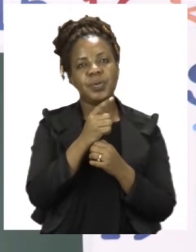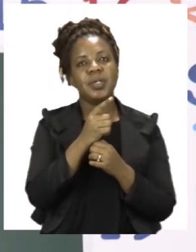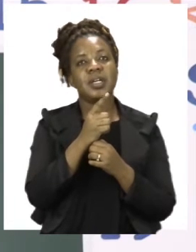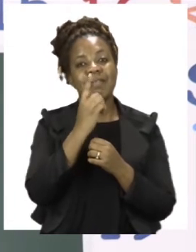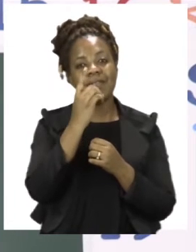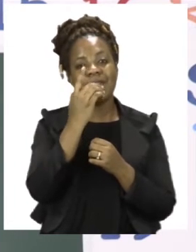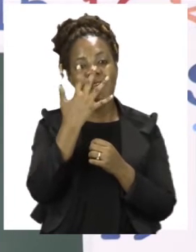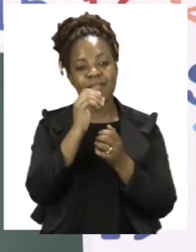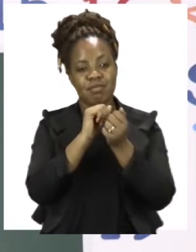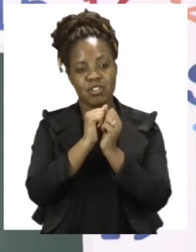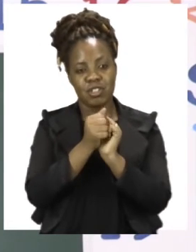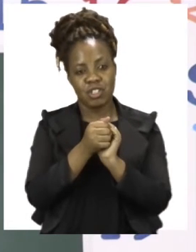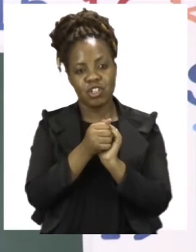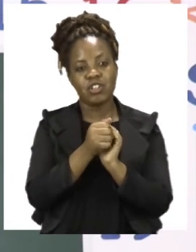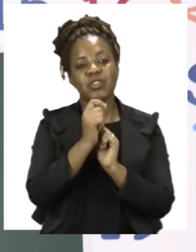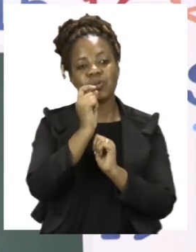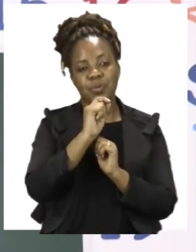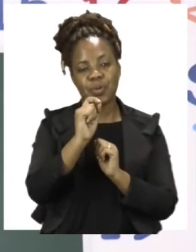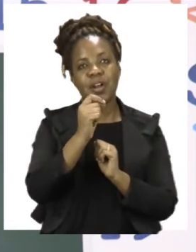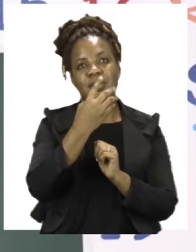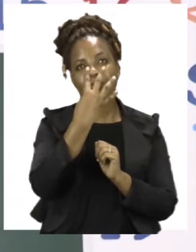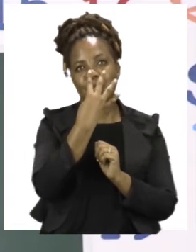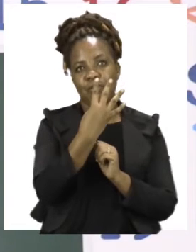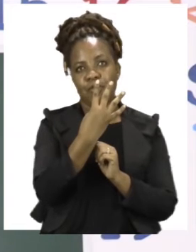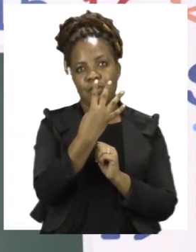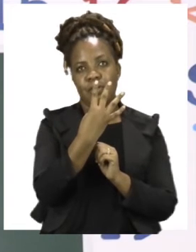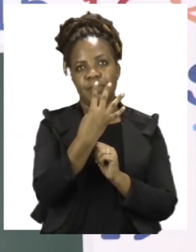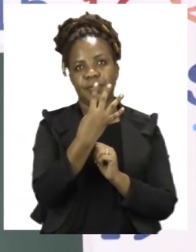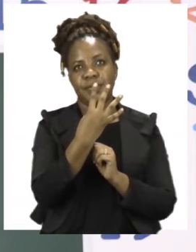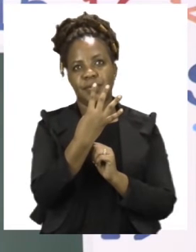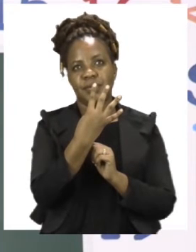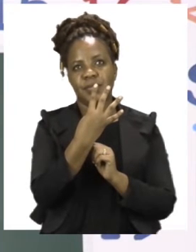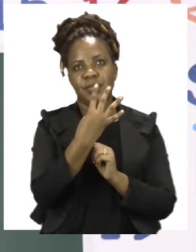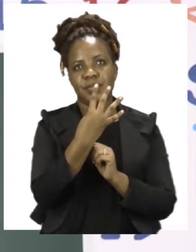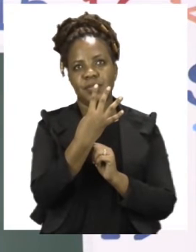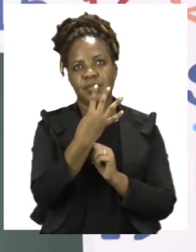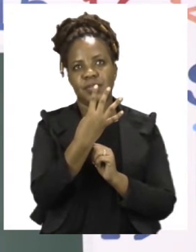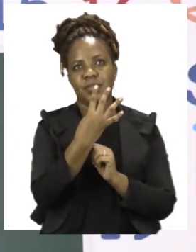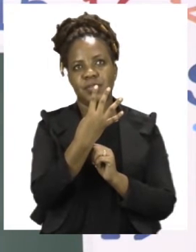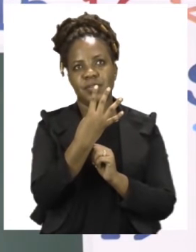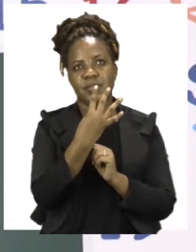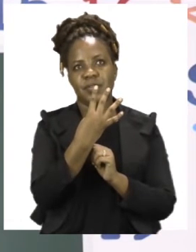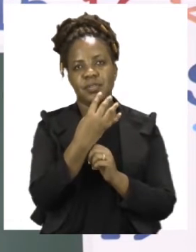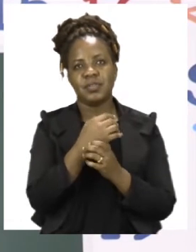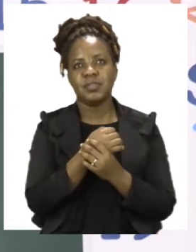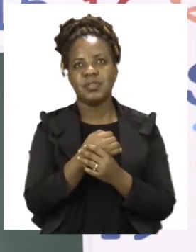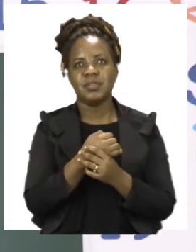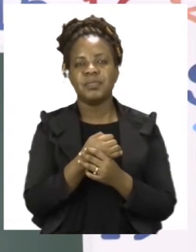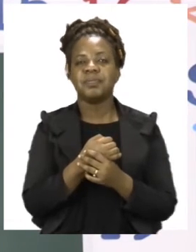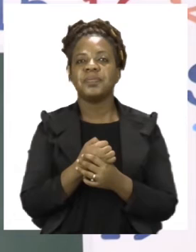bag and write his new number, which is the number before 5, which